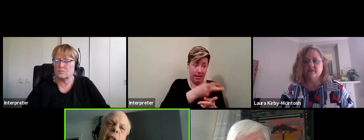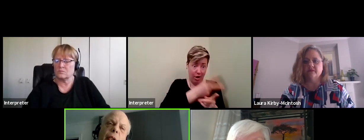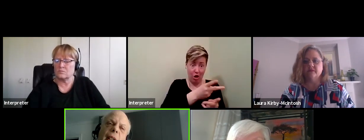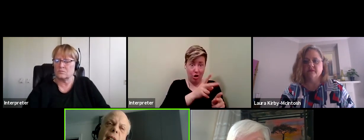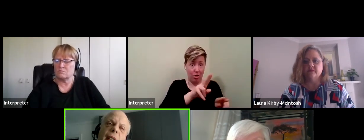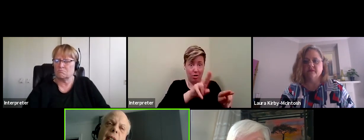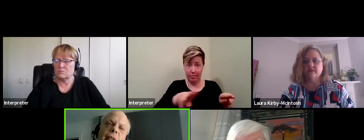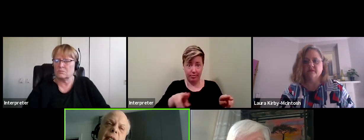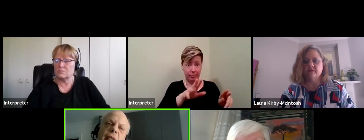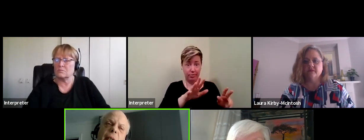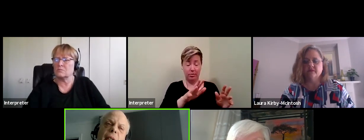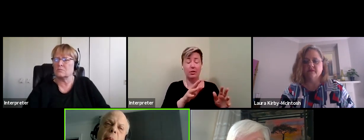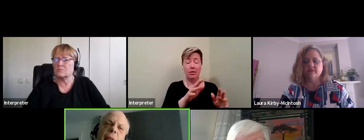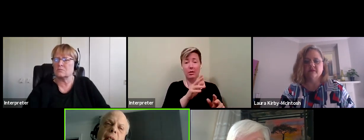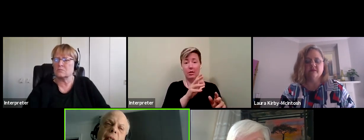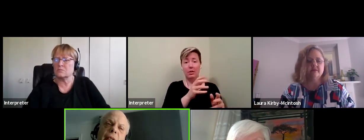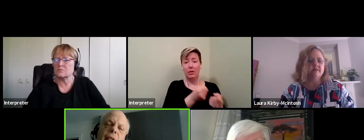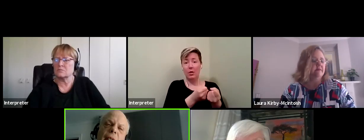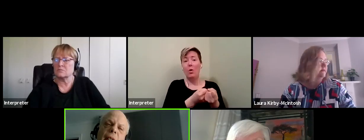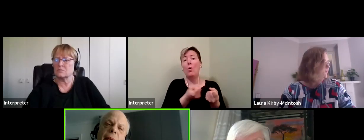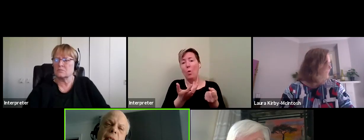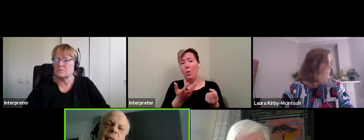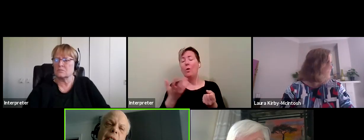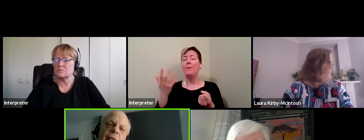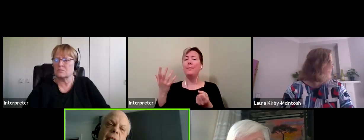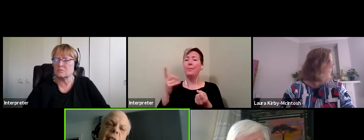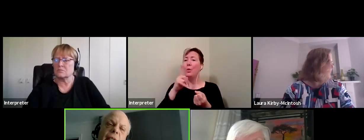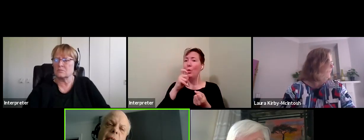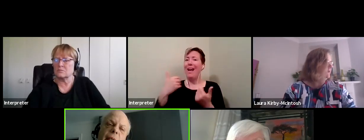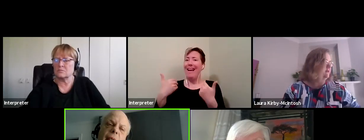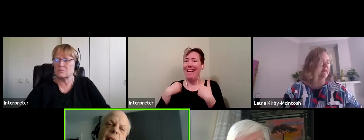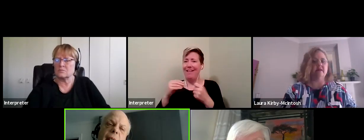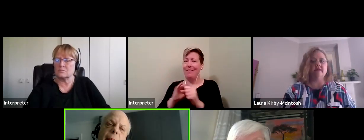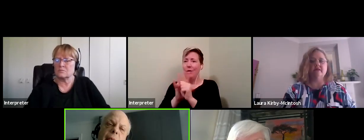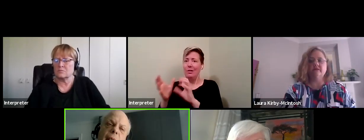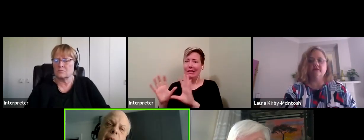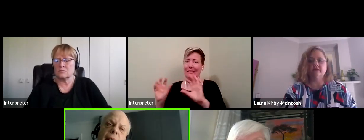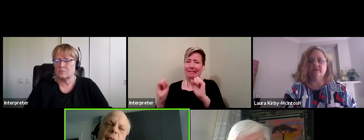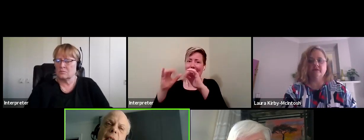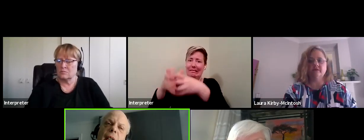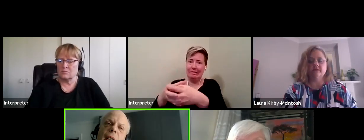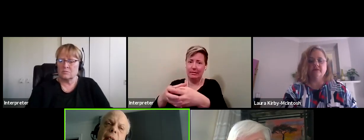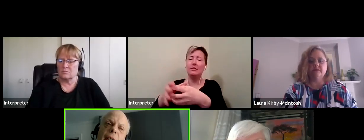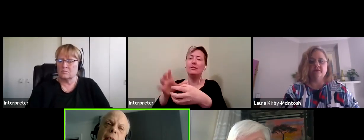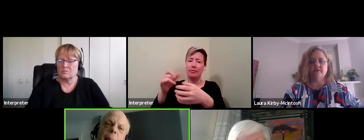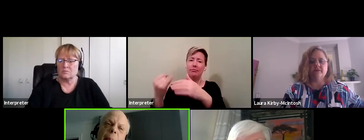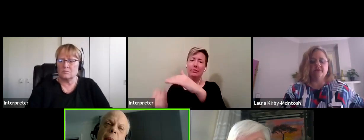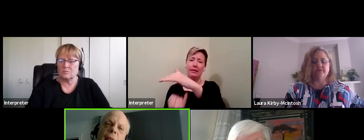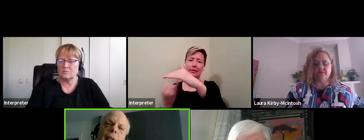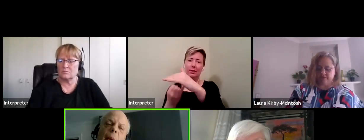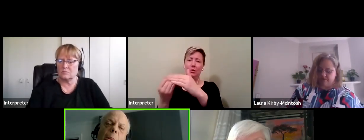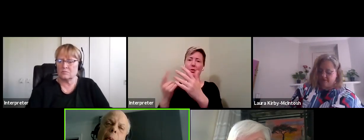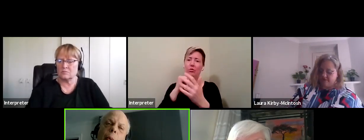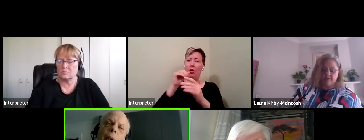have contracted the disease can be at least collectively isolated, so they're not giving to other